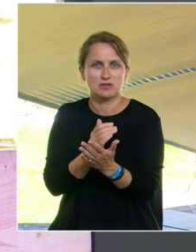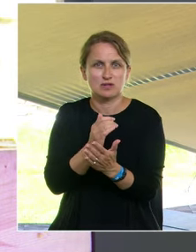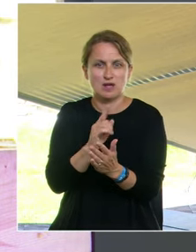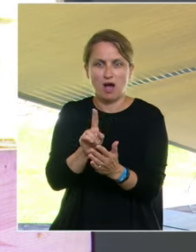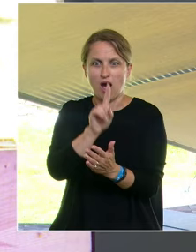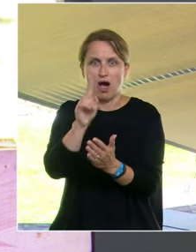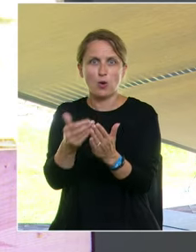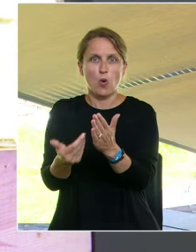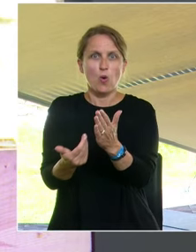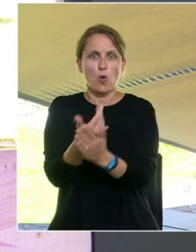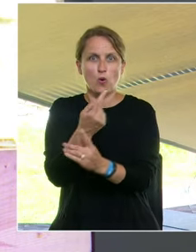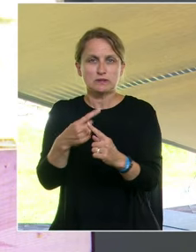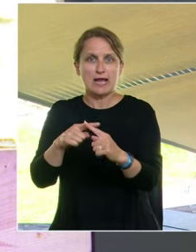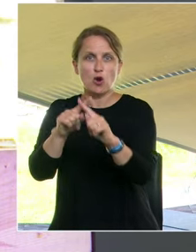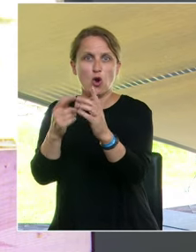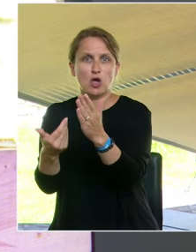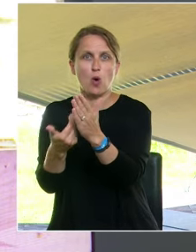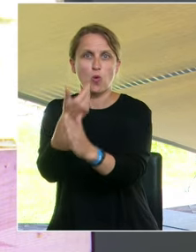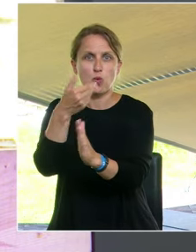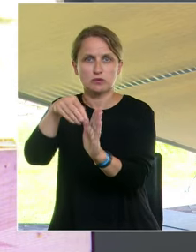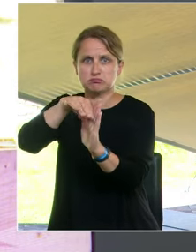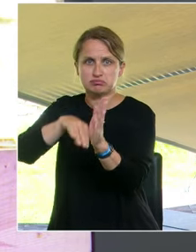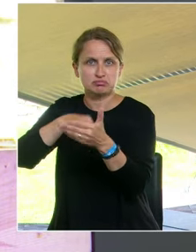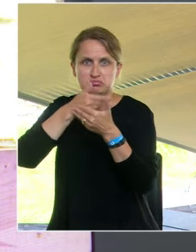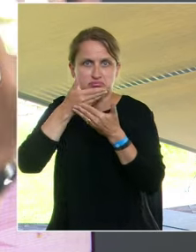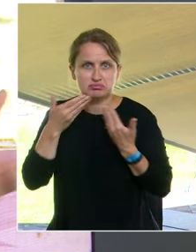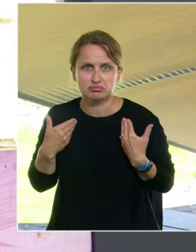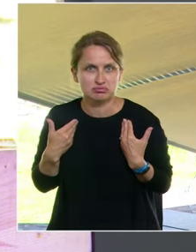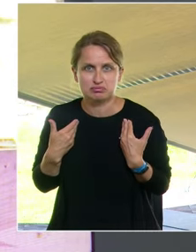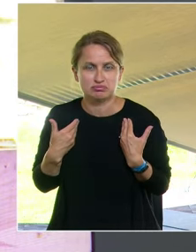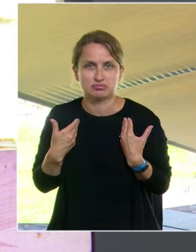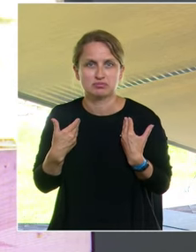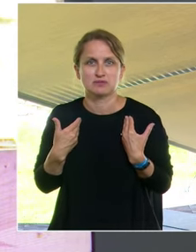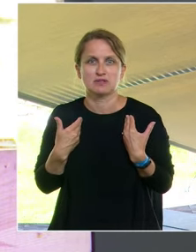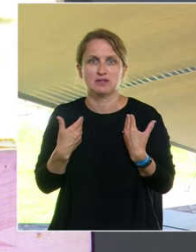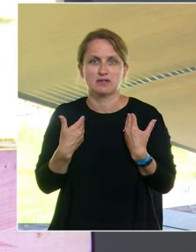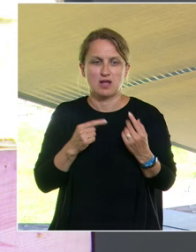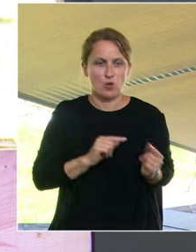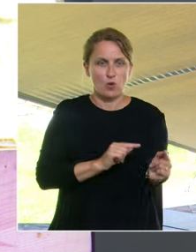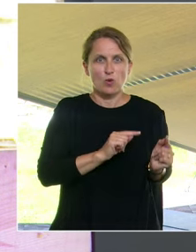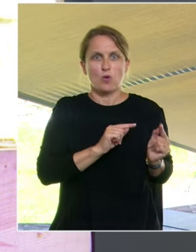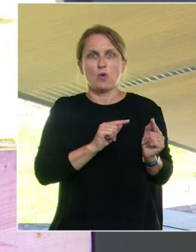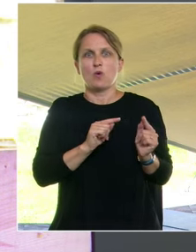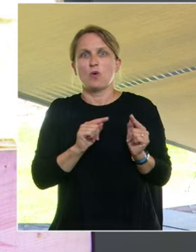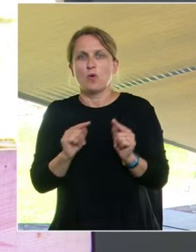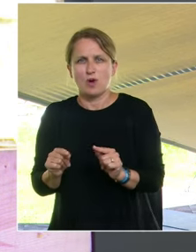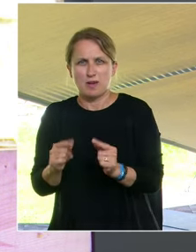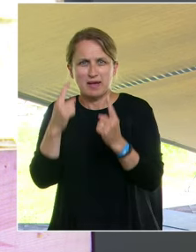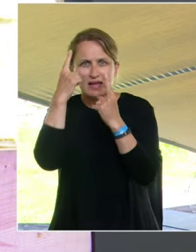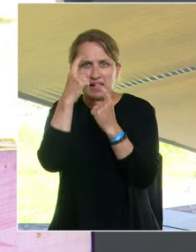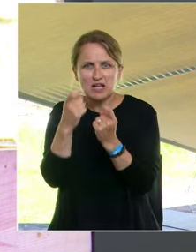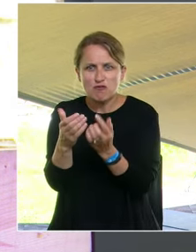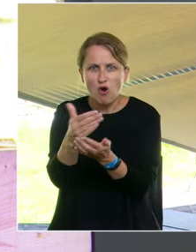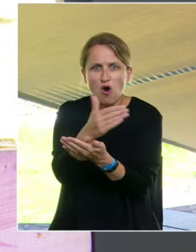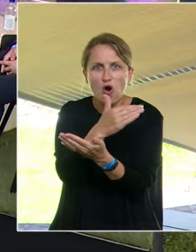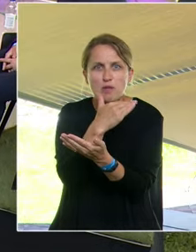came with it, where the, so to speak, datafication process, where we a lot of data has been collected about us, and